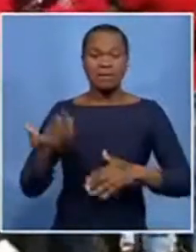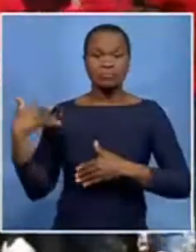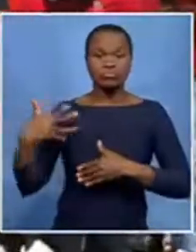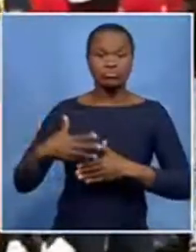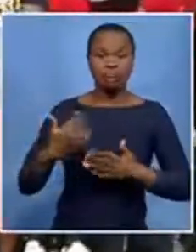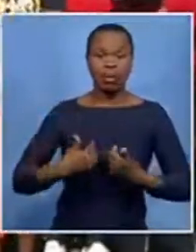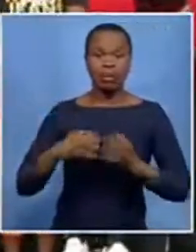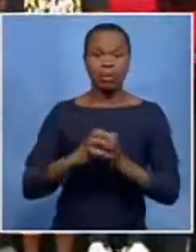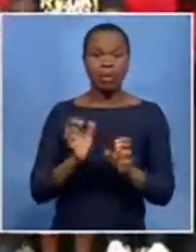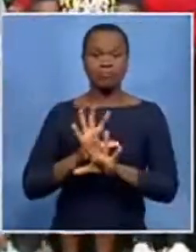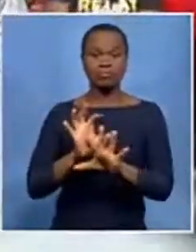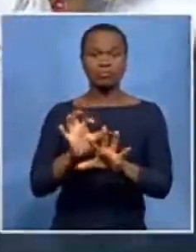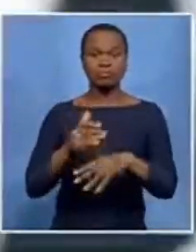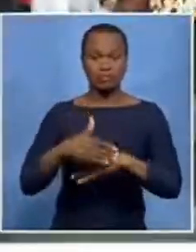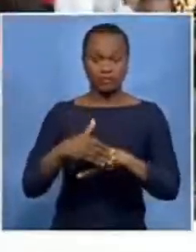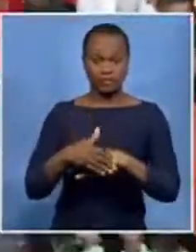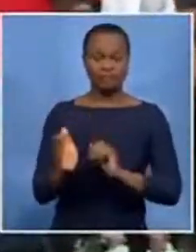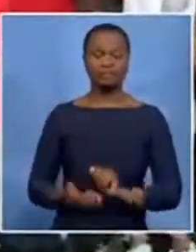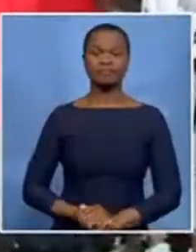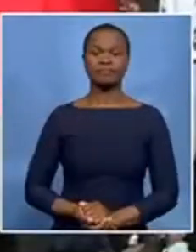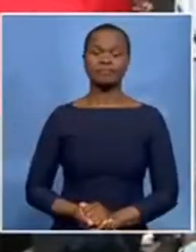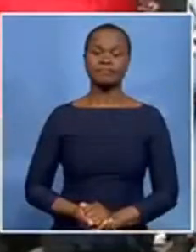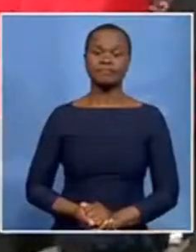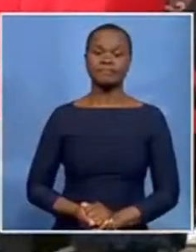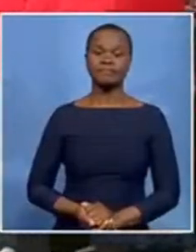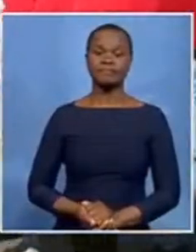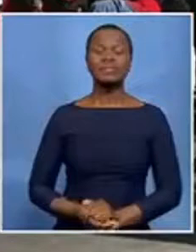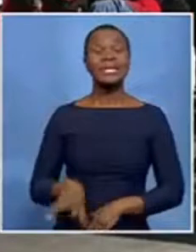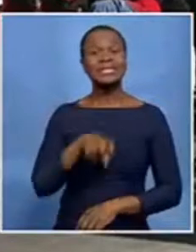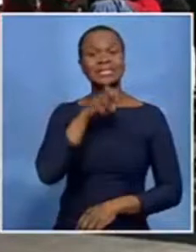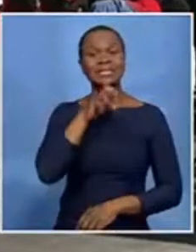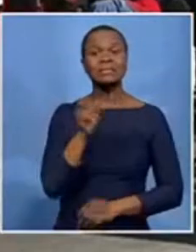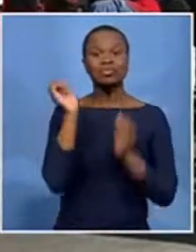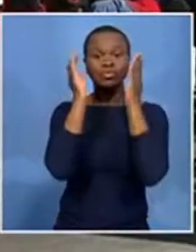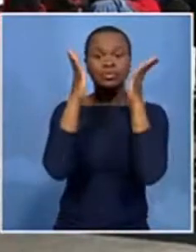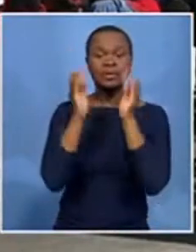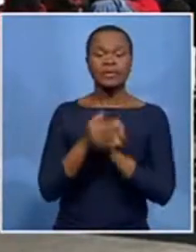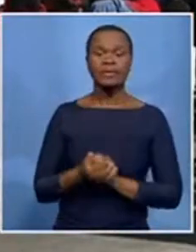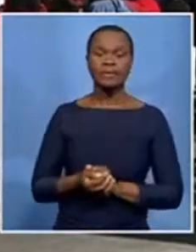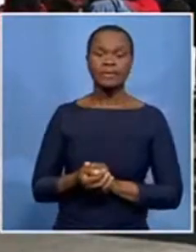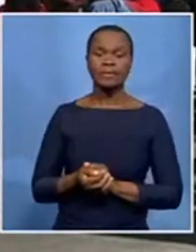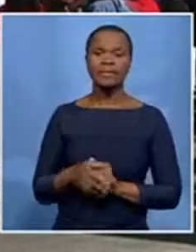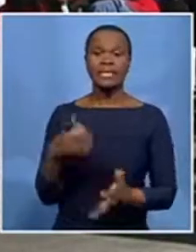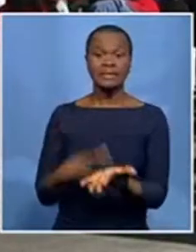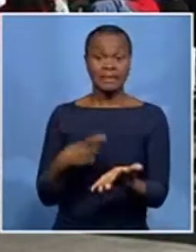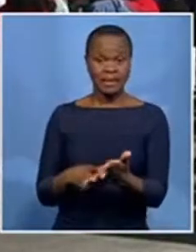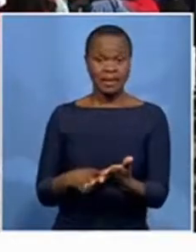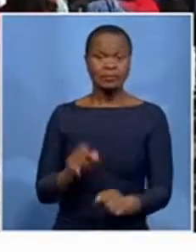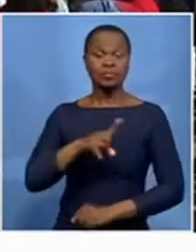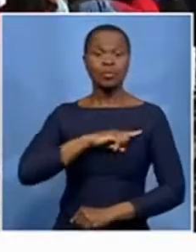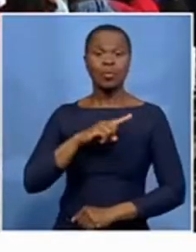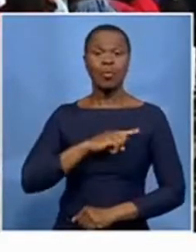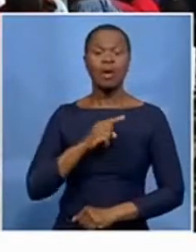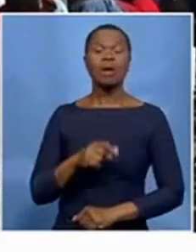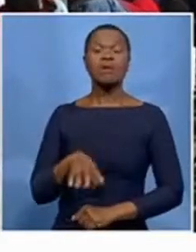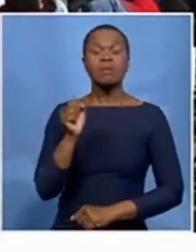imibhikisho kulela live. King Mswati kufanele abe criminal prosecuted because lamaphoyisa